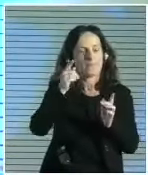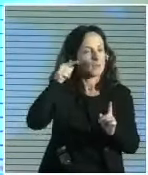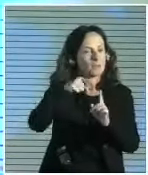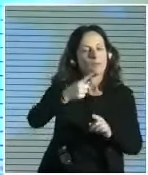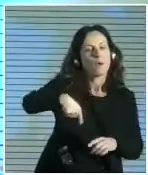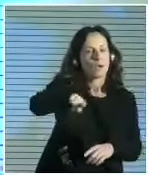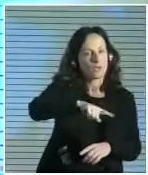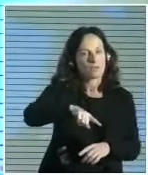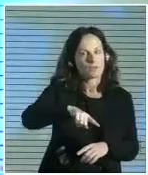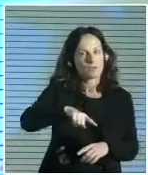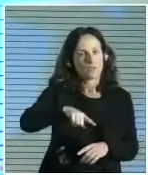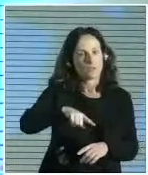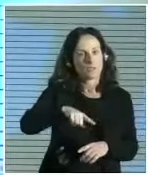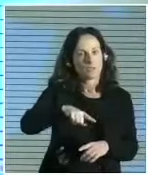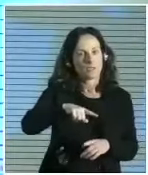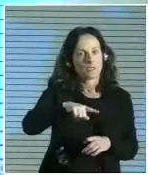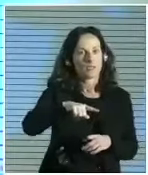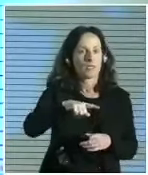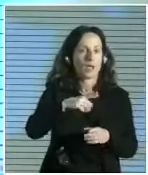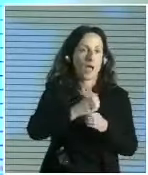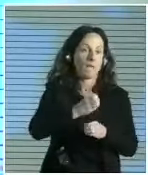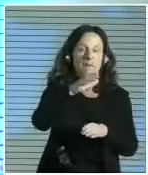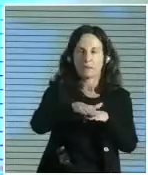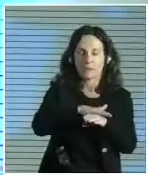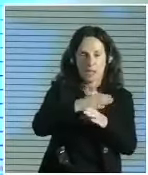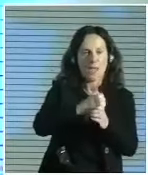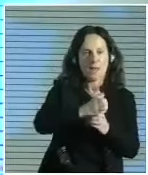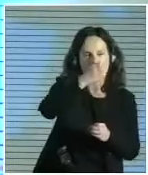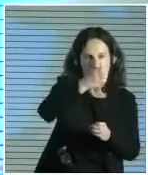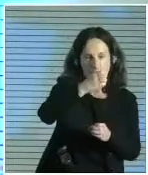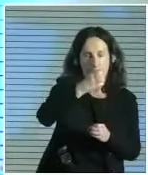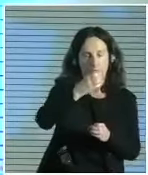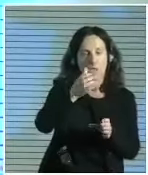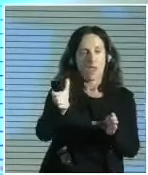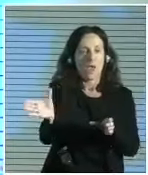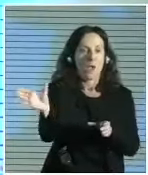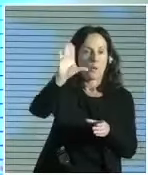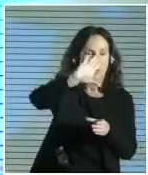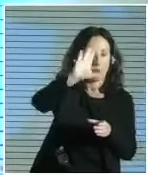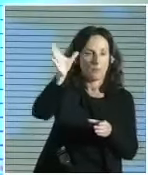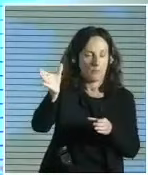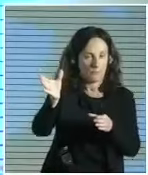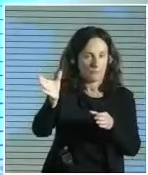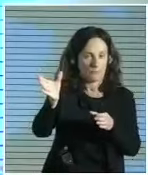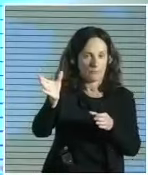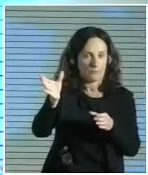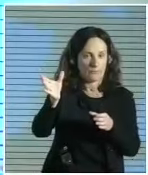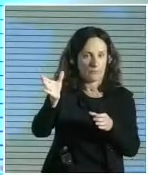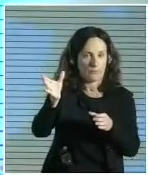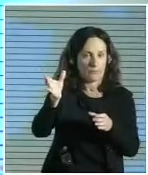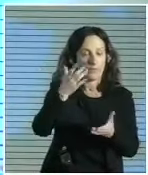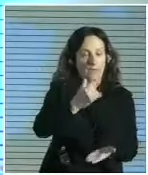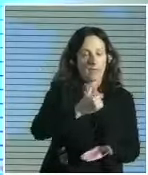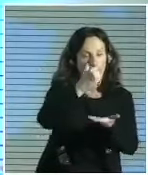to use this kind of water. So we first had to find how